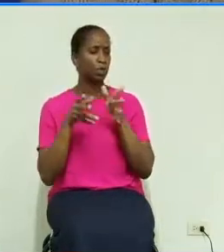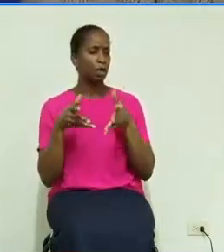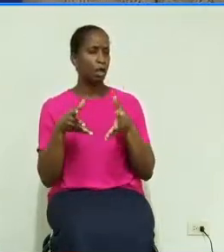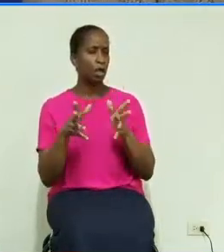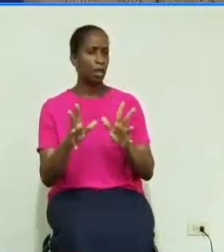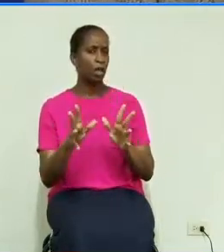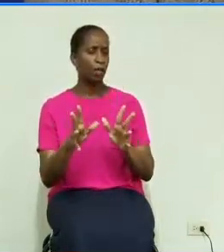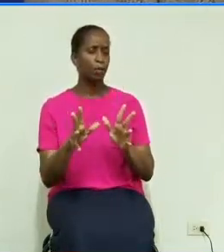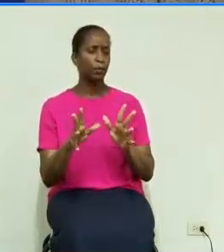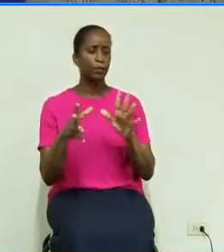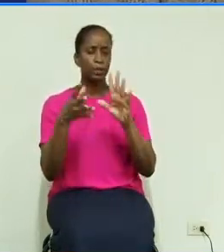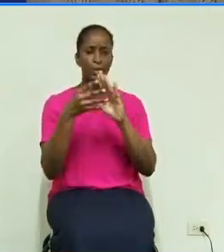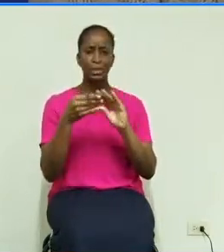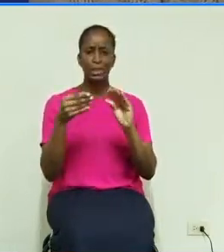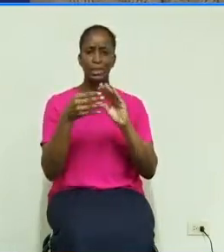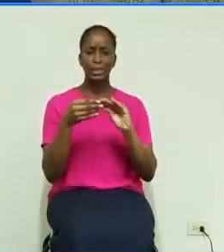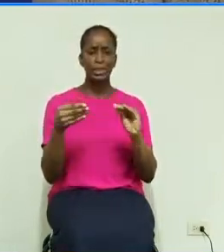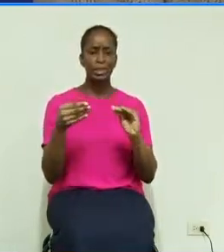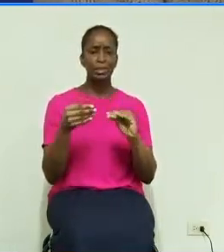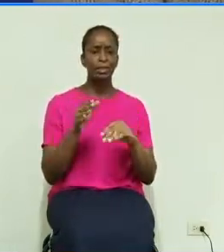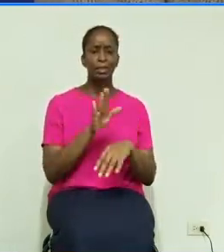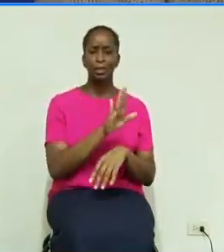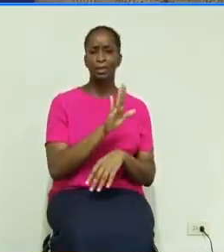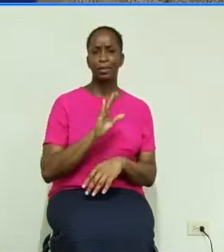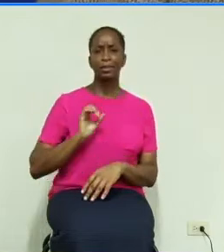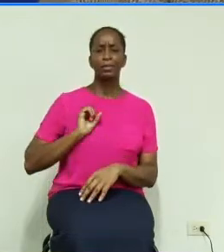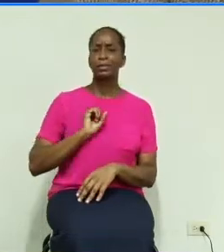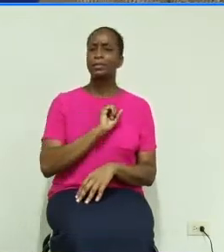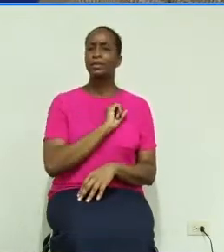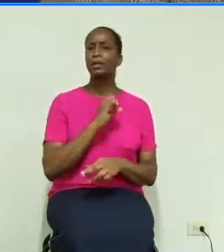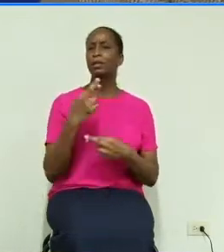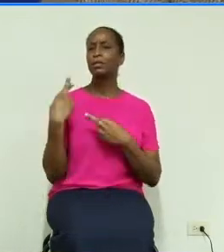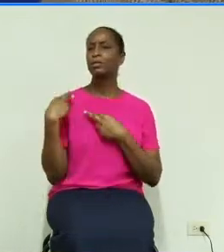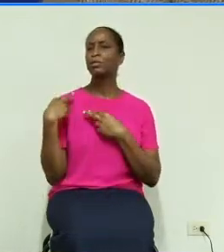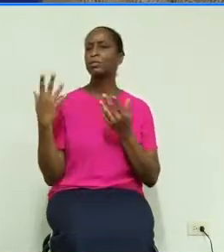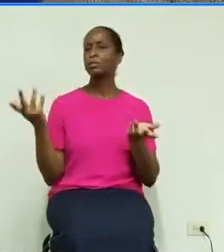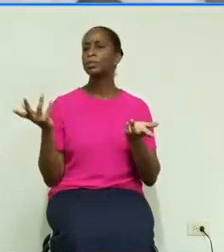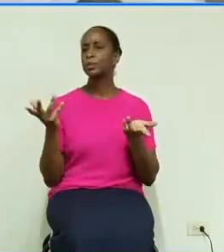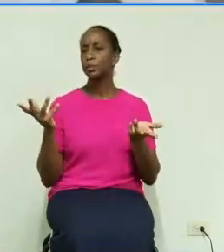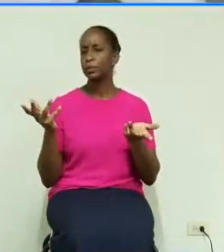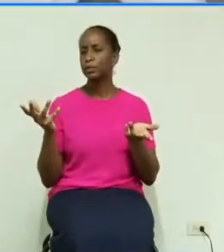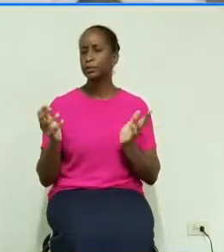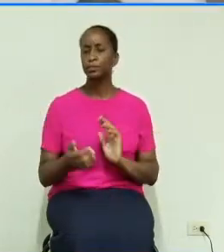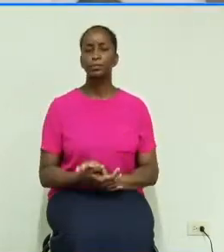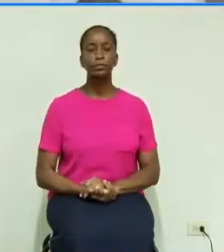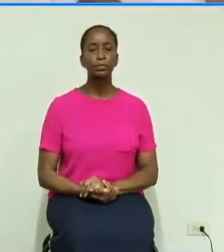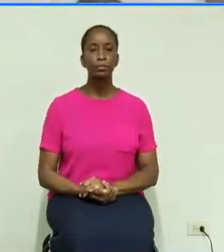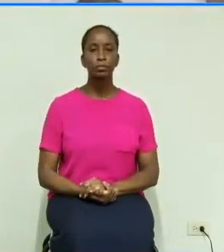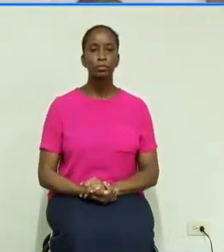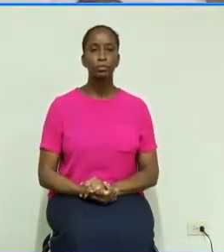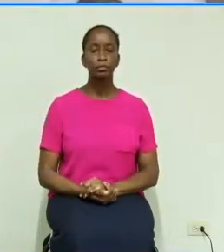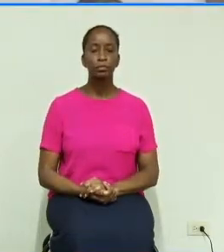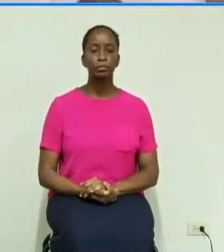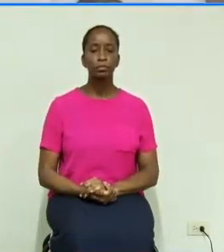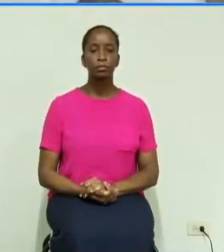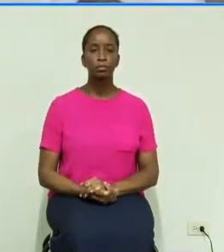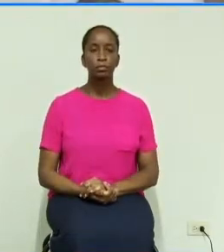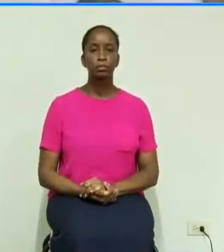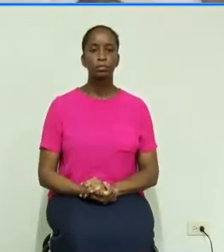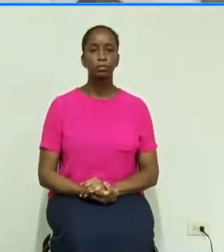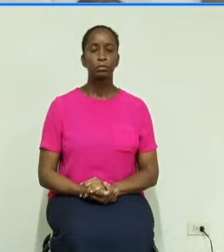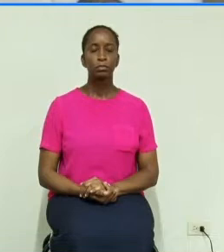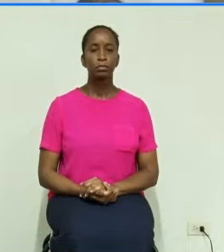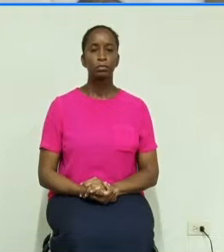Now, we then need to determine whether it's necessary or desirable, or